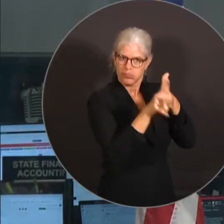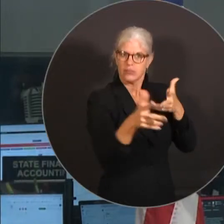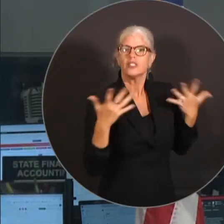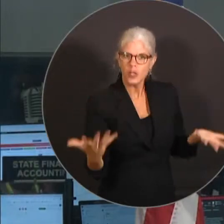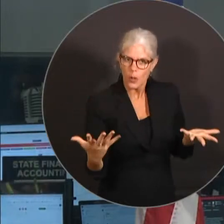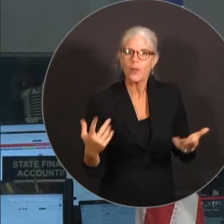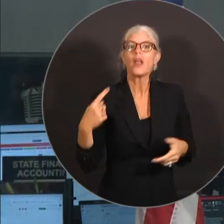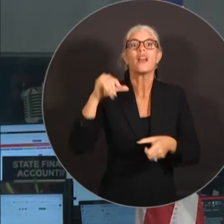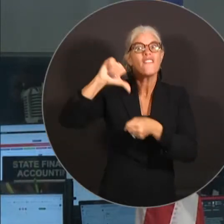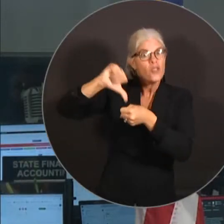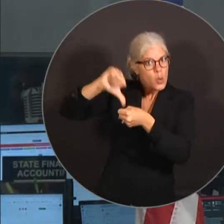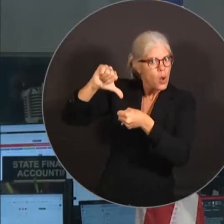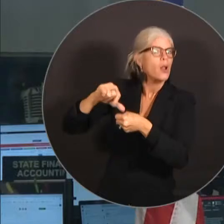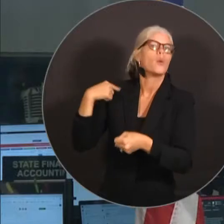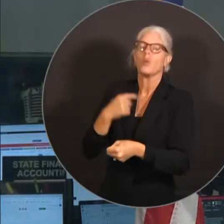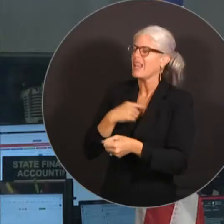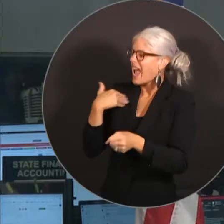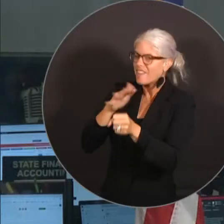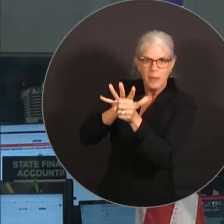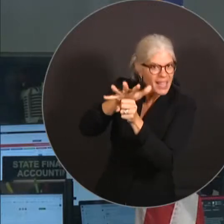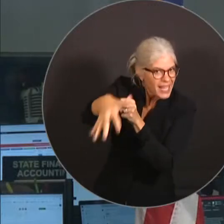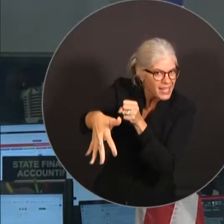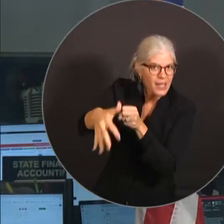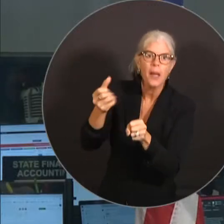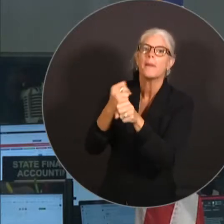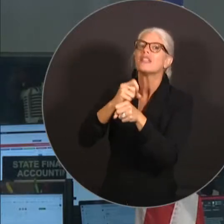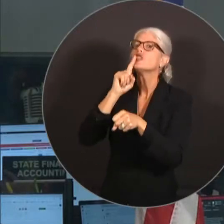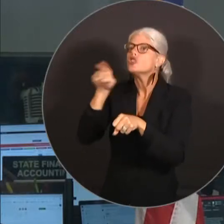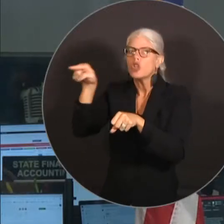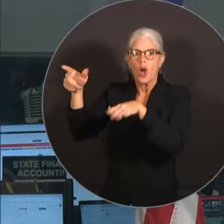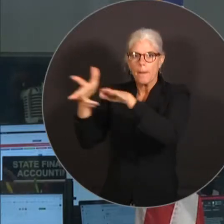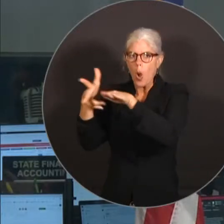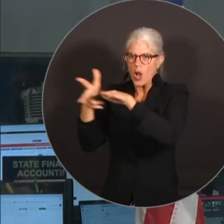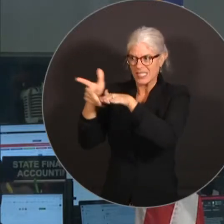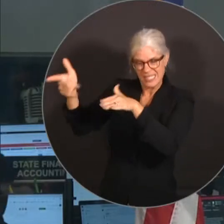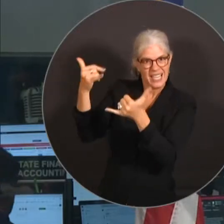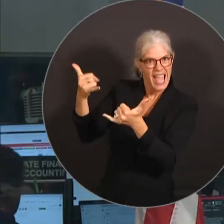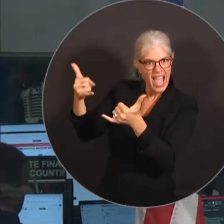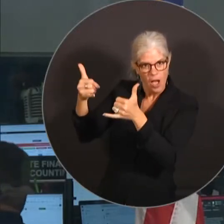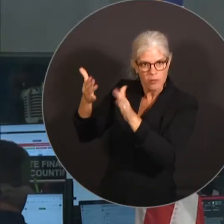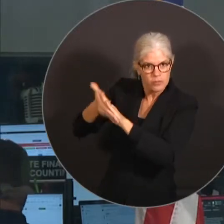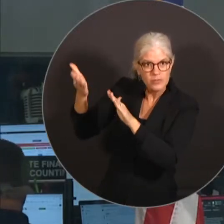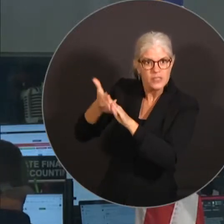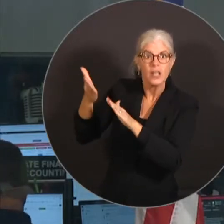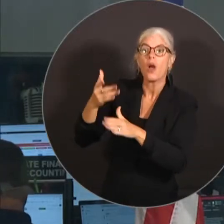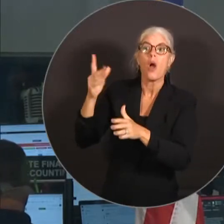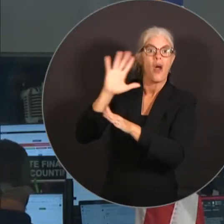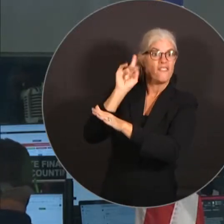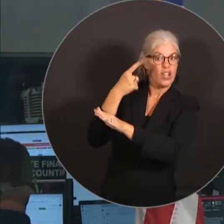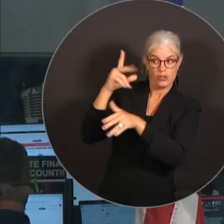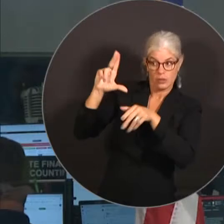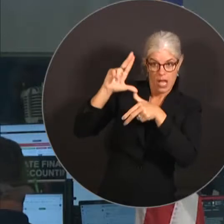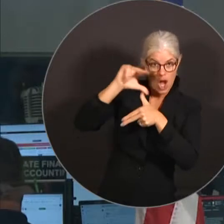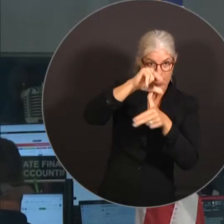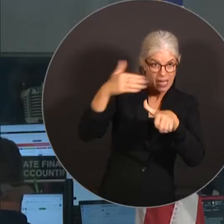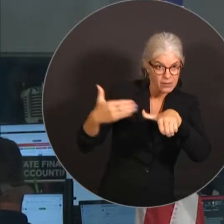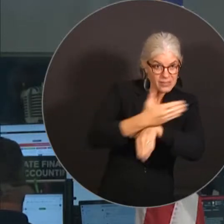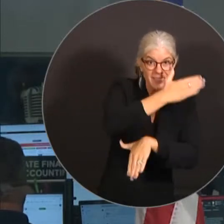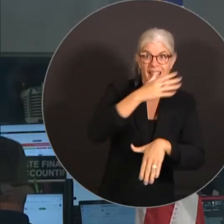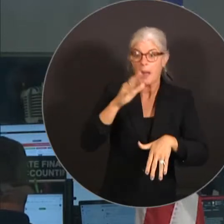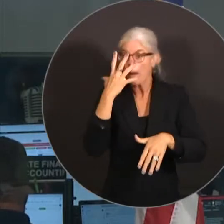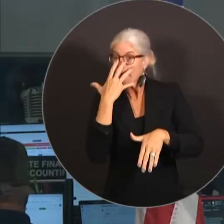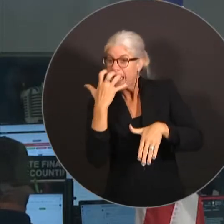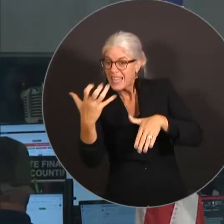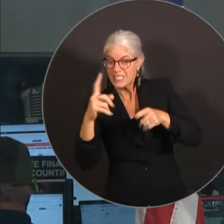that we can use, but we also want to make sure these ports get up and running. I mean, we'll see what the damage is to Manatee and to Tampa.